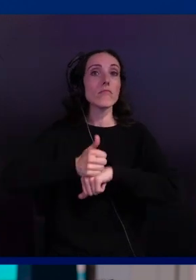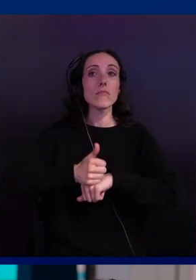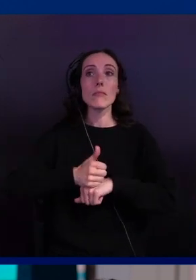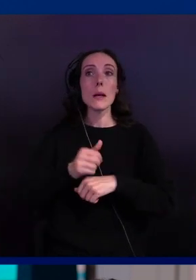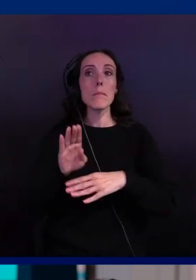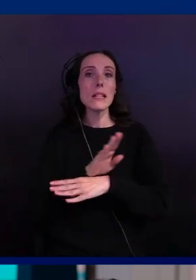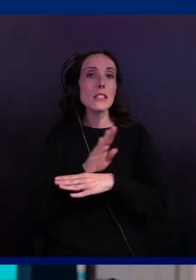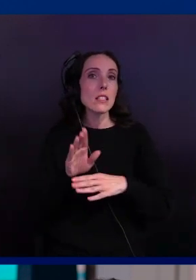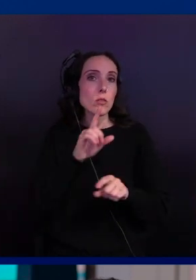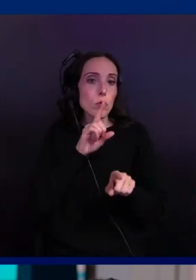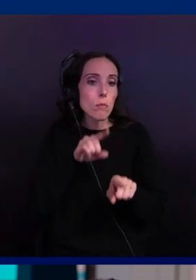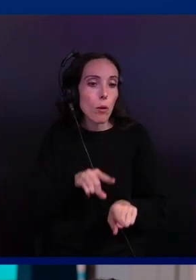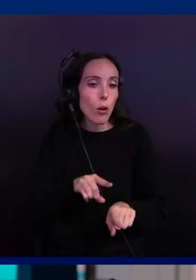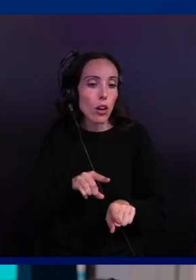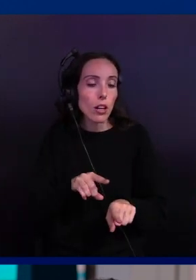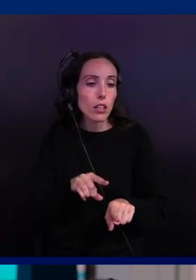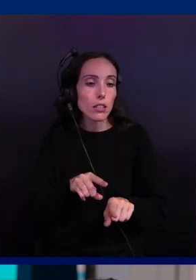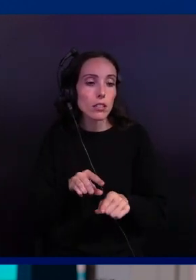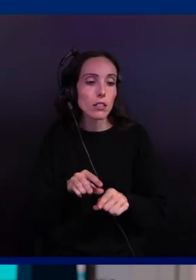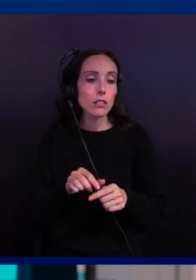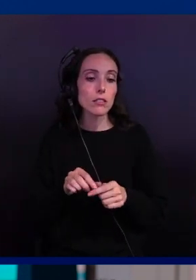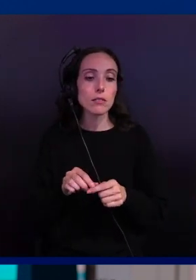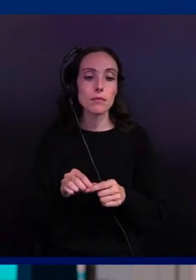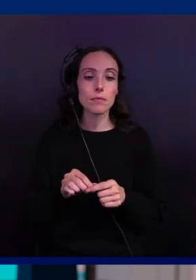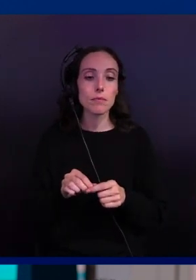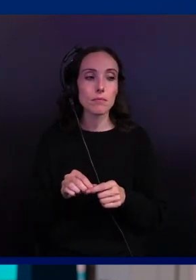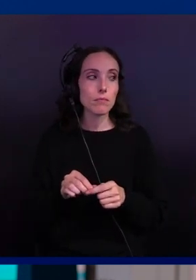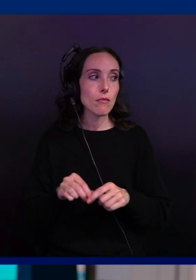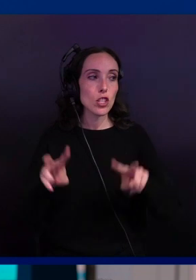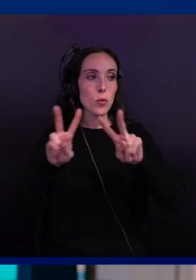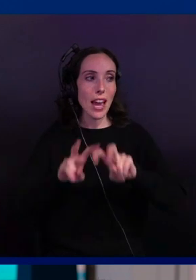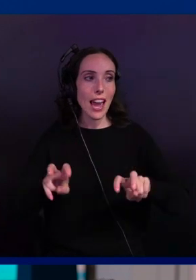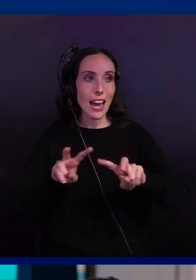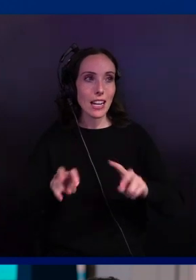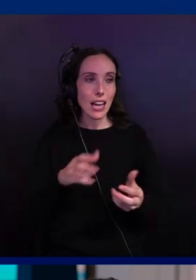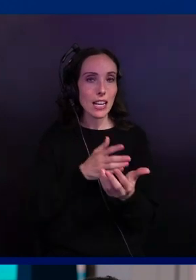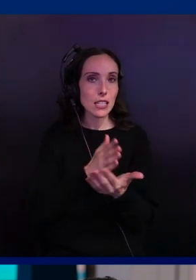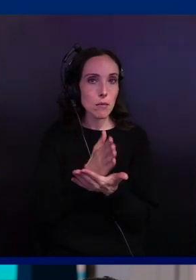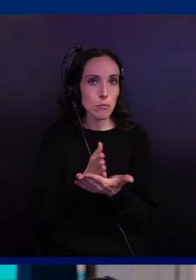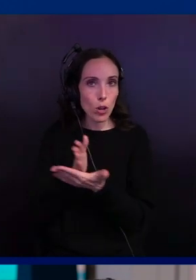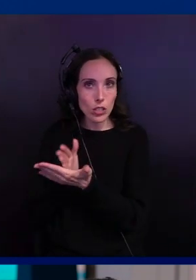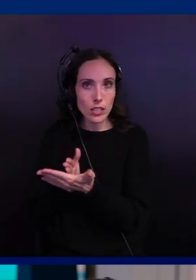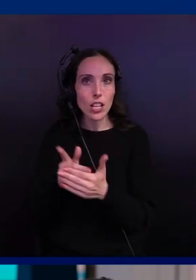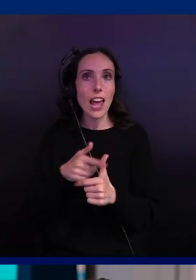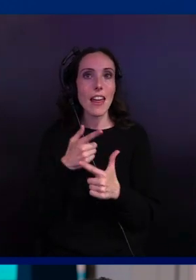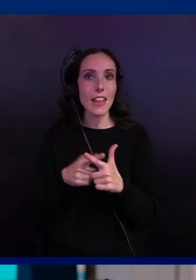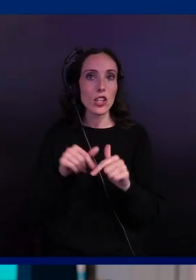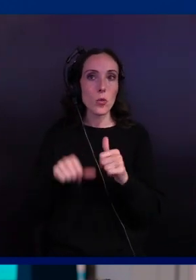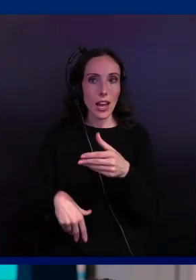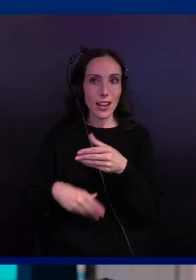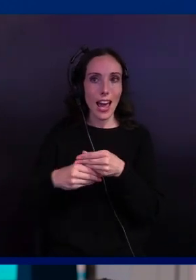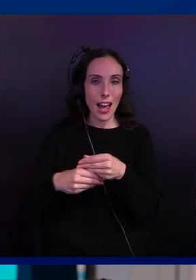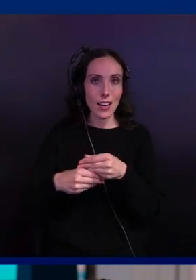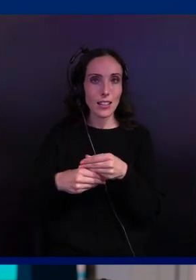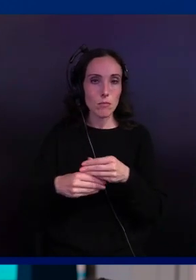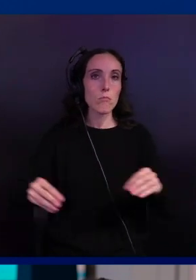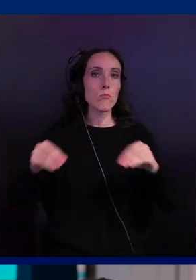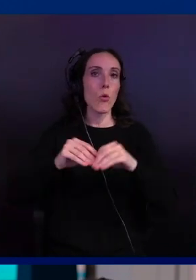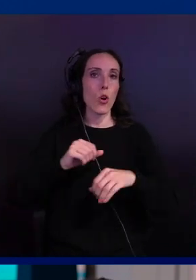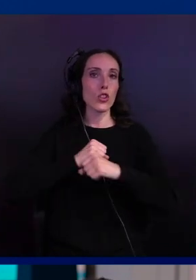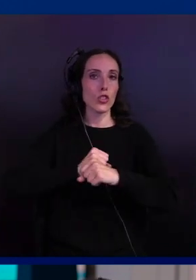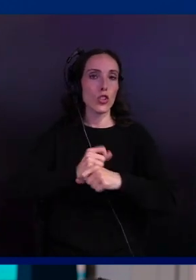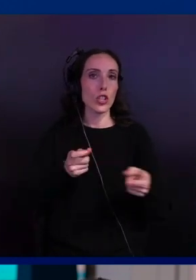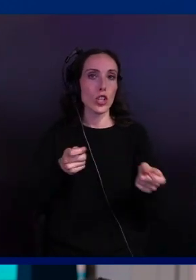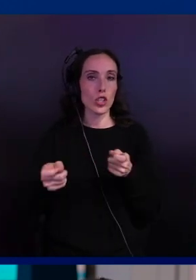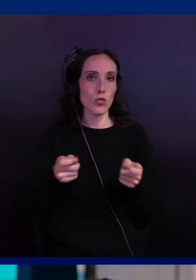at the comprehensive kind of a thing where you can detect where frauds are coming so that you can put some additional security controls. Same thing